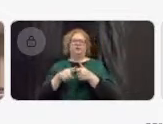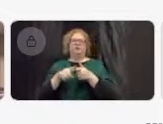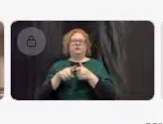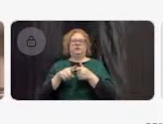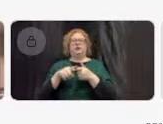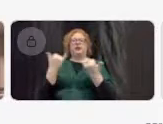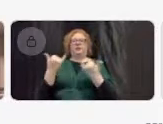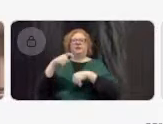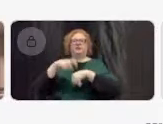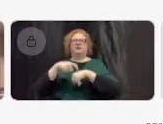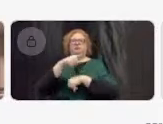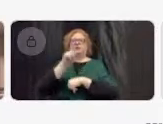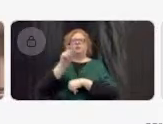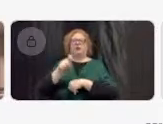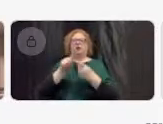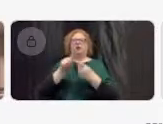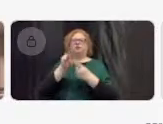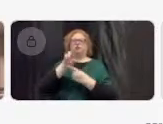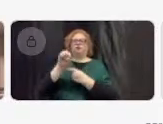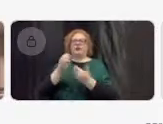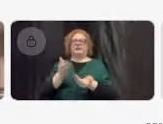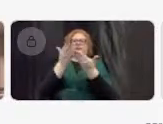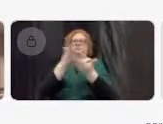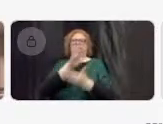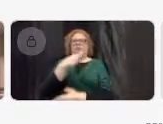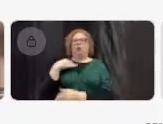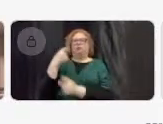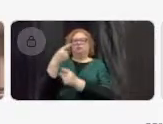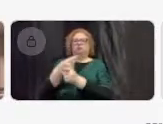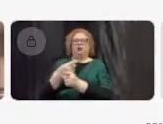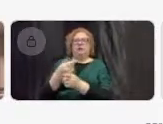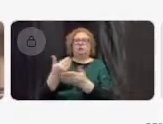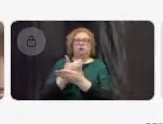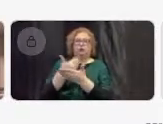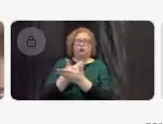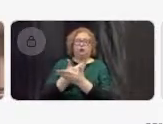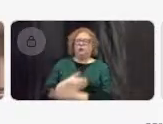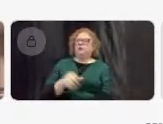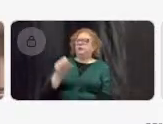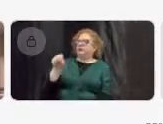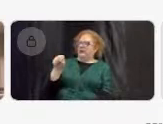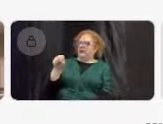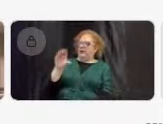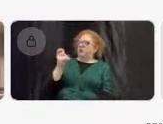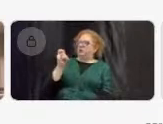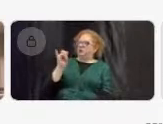application? Yes, Chair, since the applicant's not